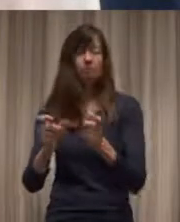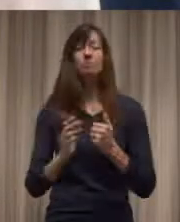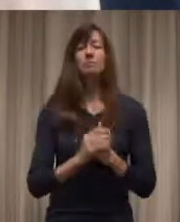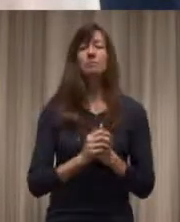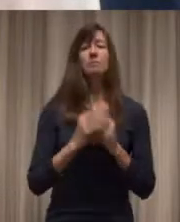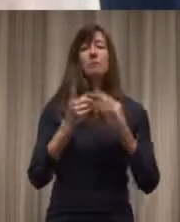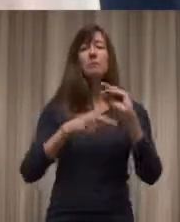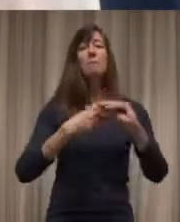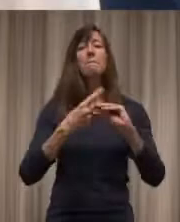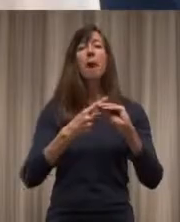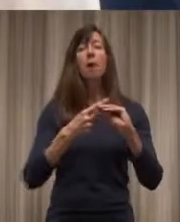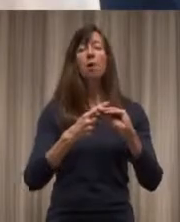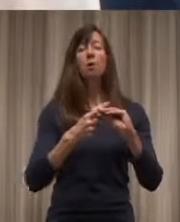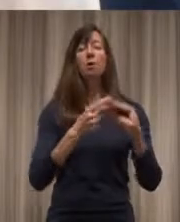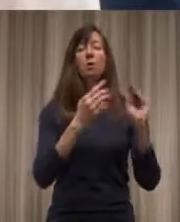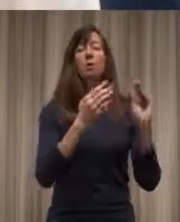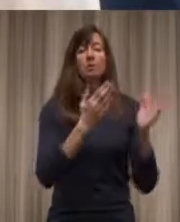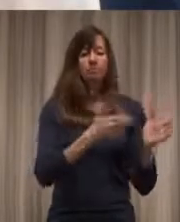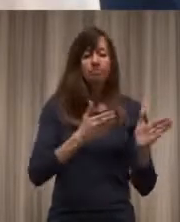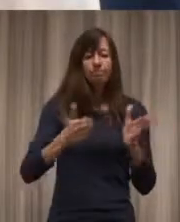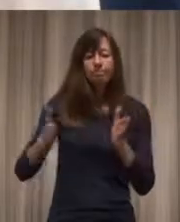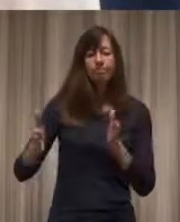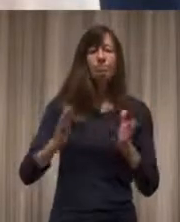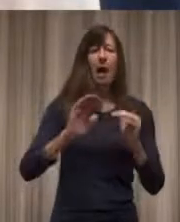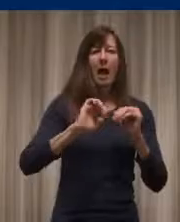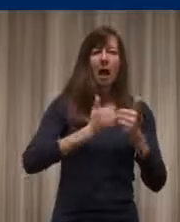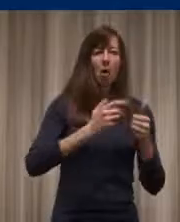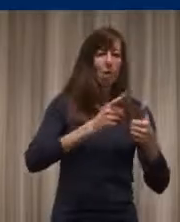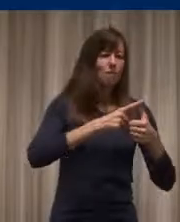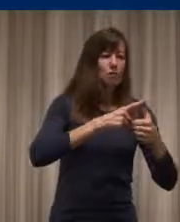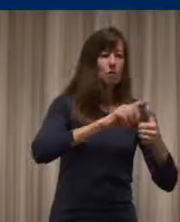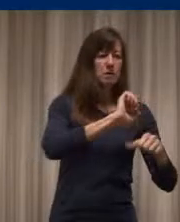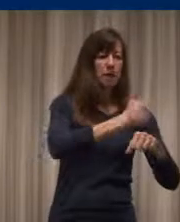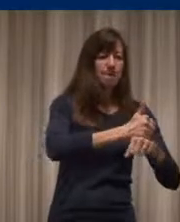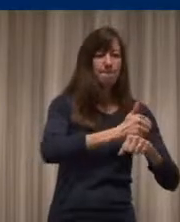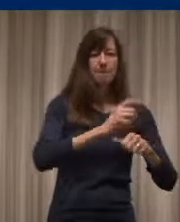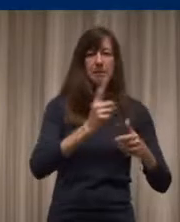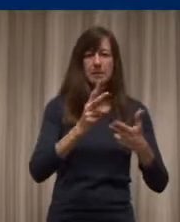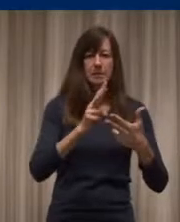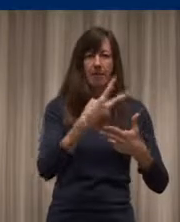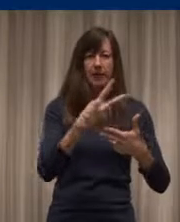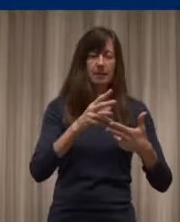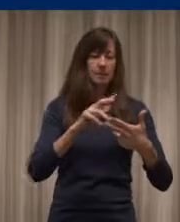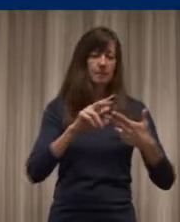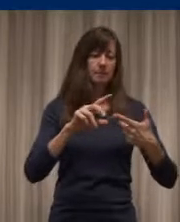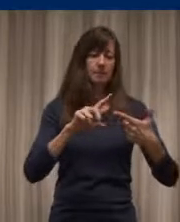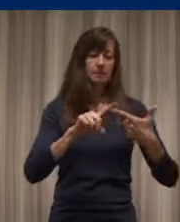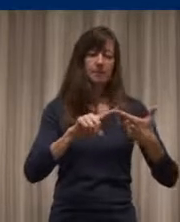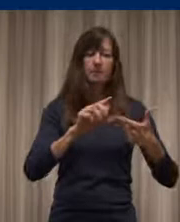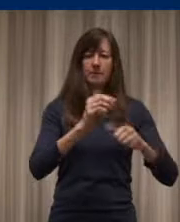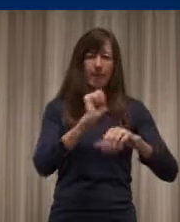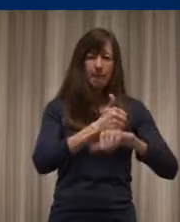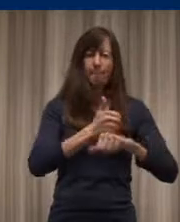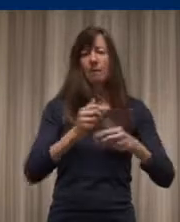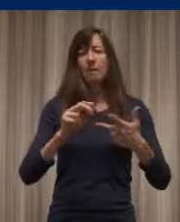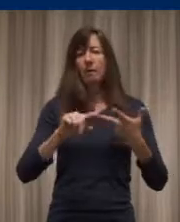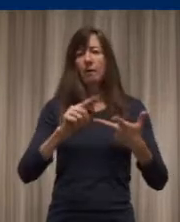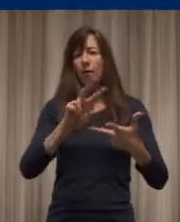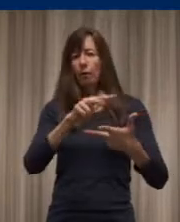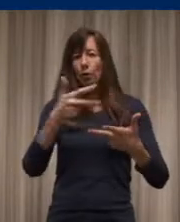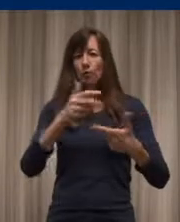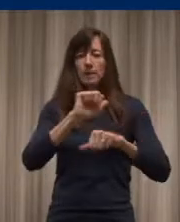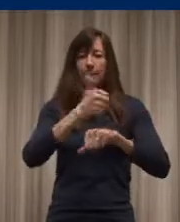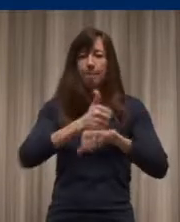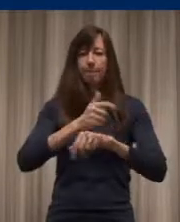and the prioritization. Here, once again, which I've showed before, is the state framework for the different